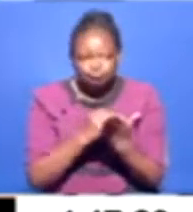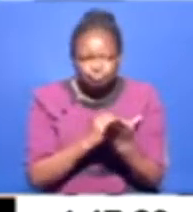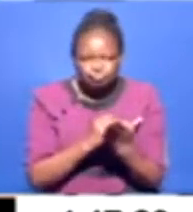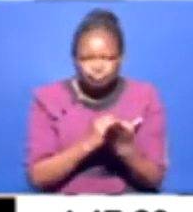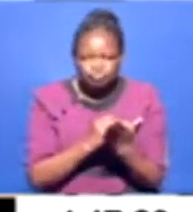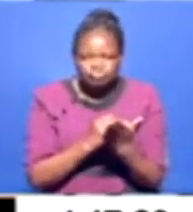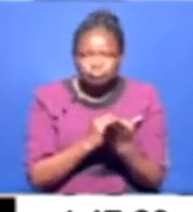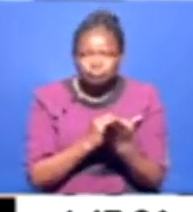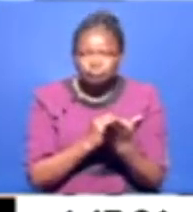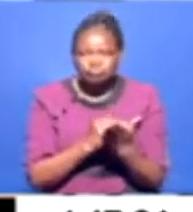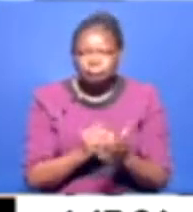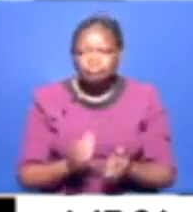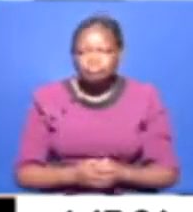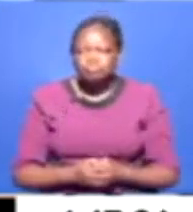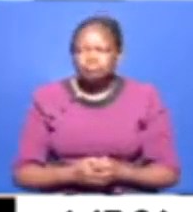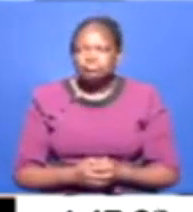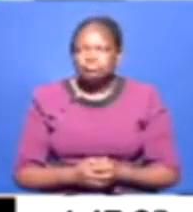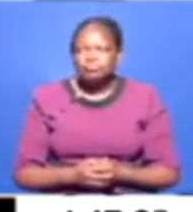funds used lawfully?